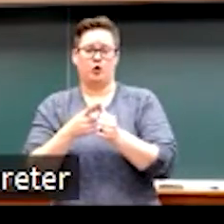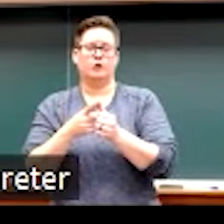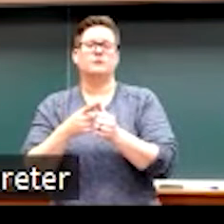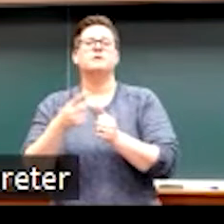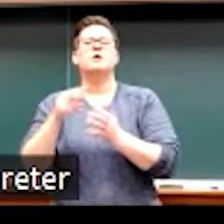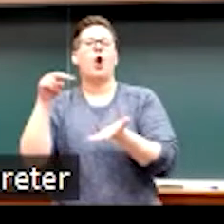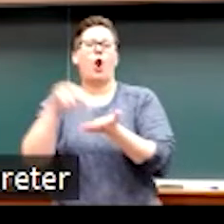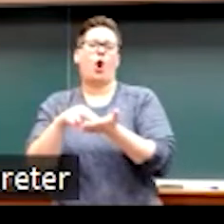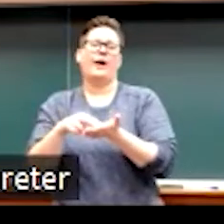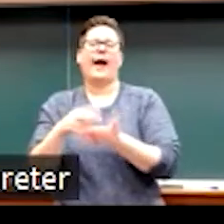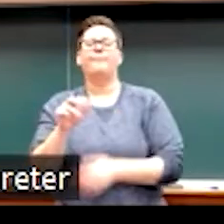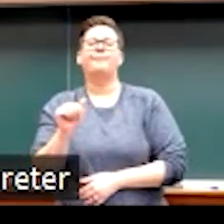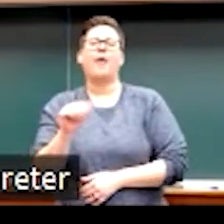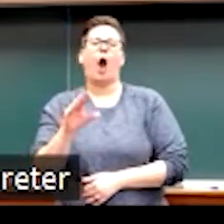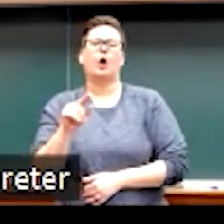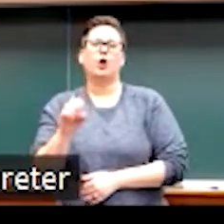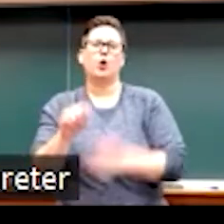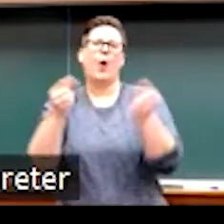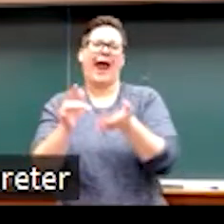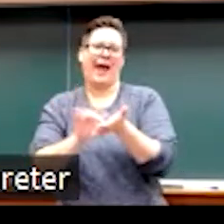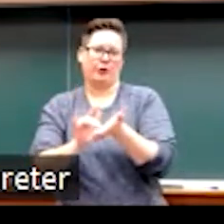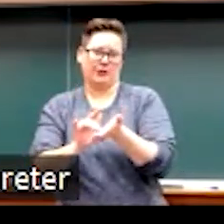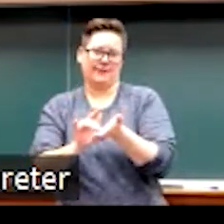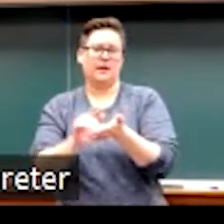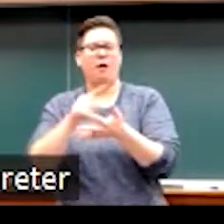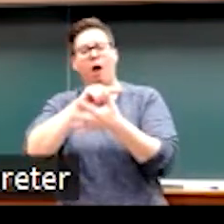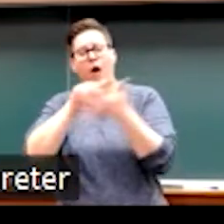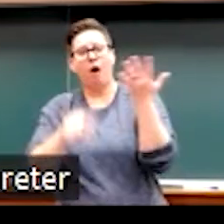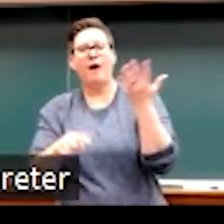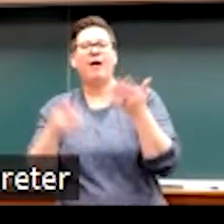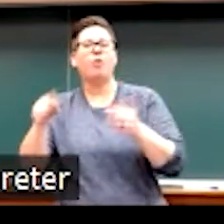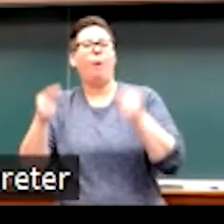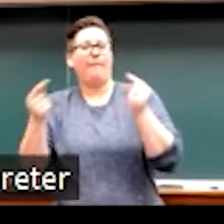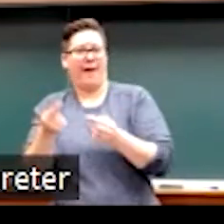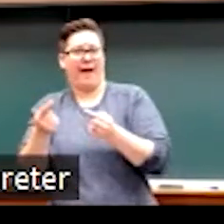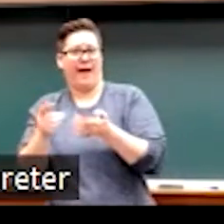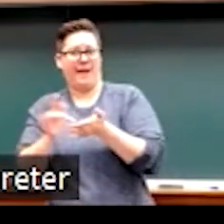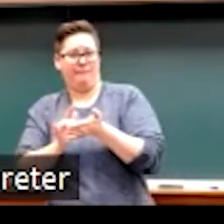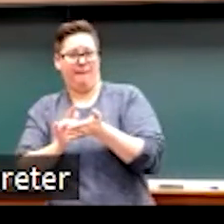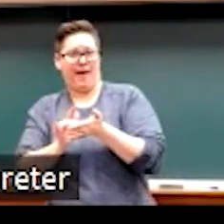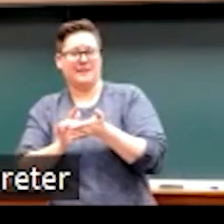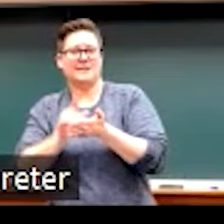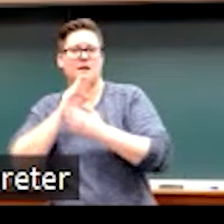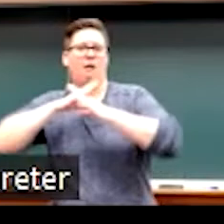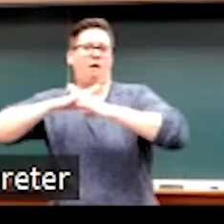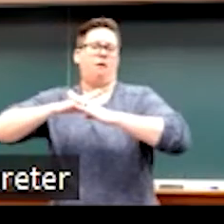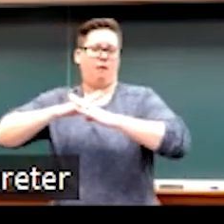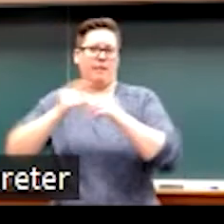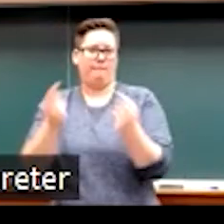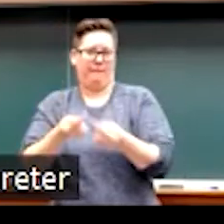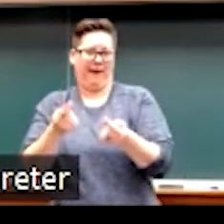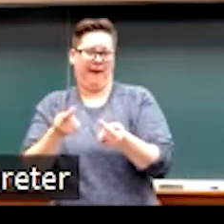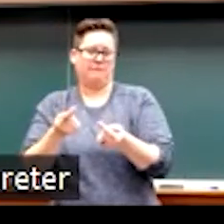acute analgesia. So it's the idea that this range of substances is producing acute pain inhibitory effects or